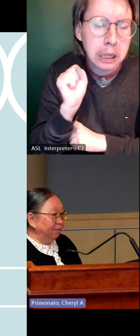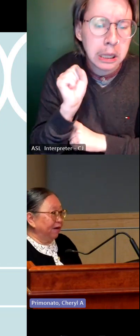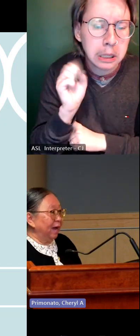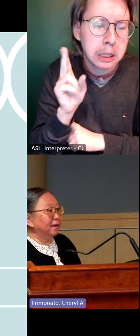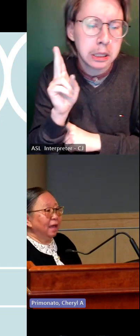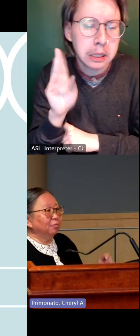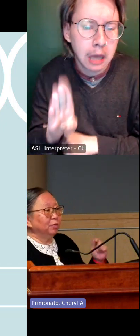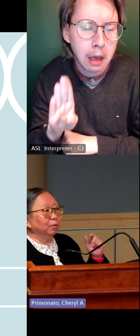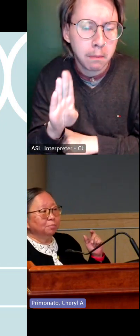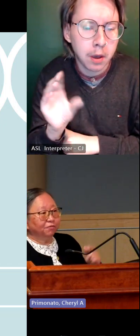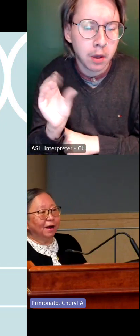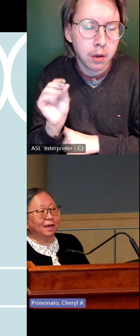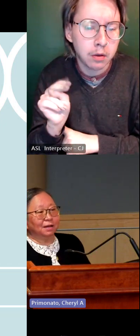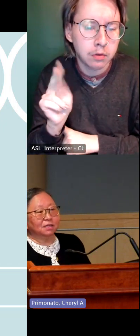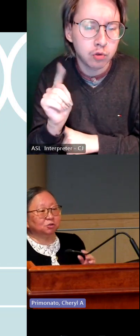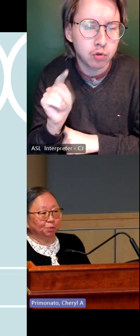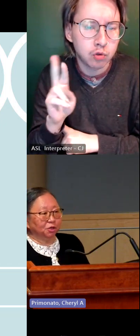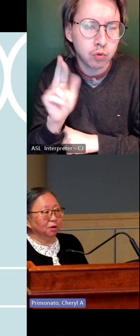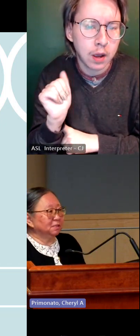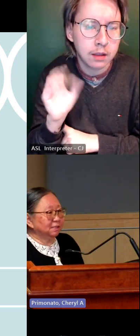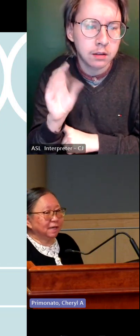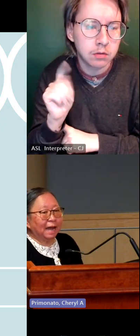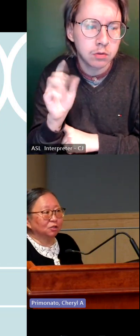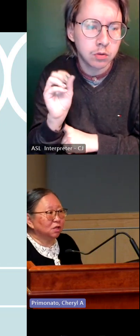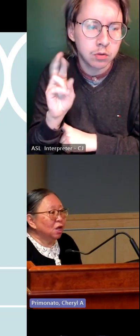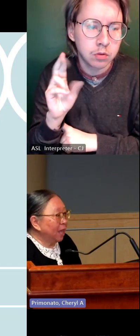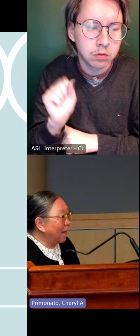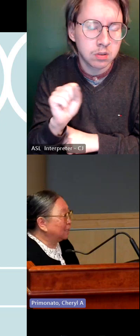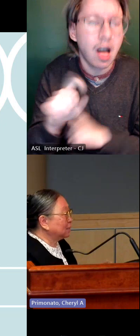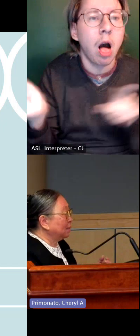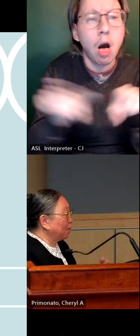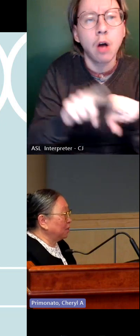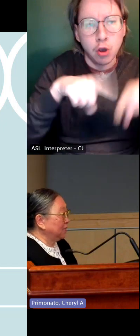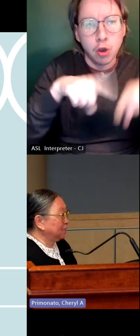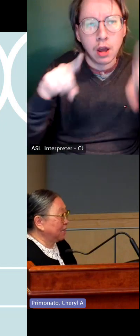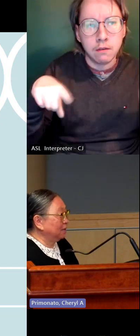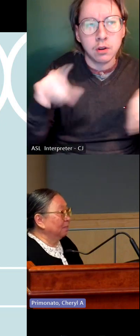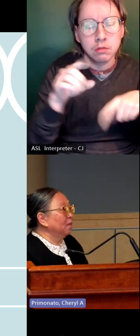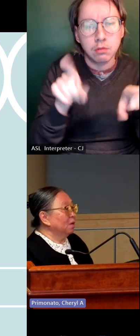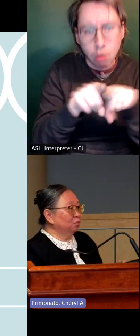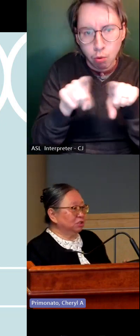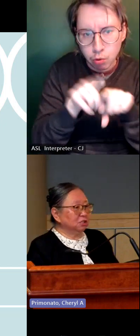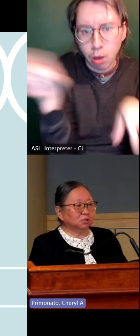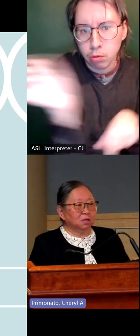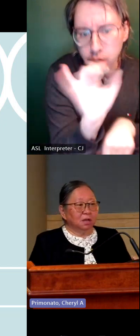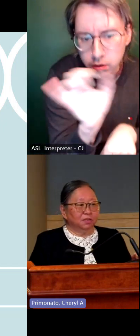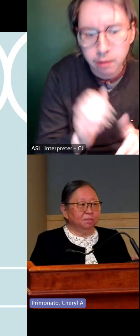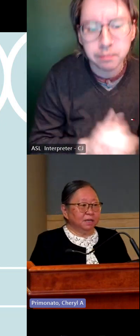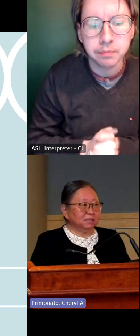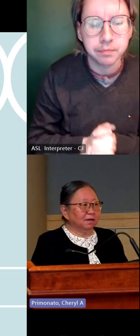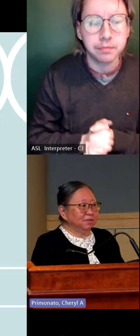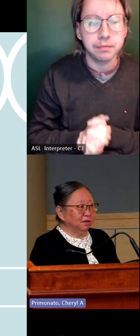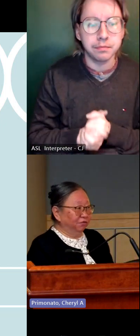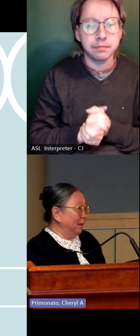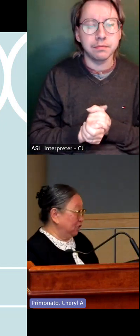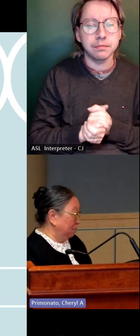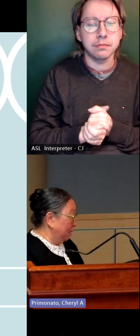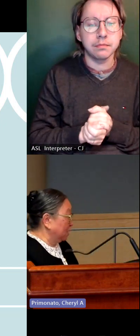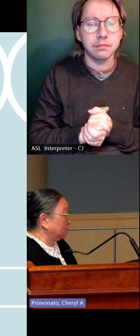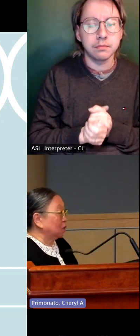have identified. And we will provide that list to procurement to send out as part of the addendum, which is the minutes